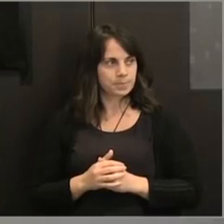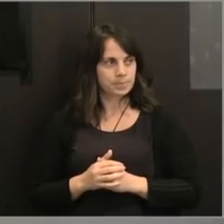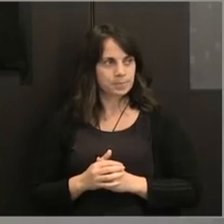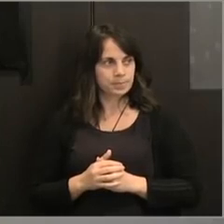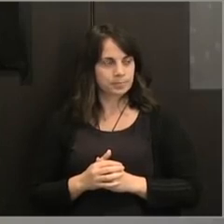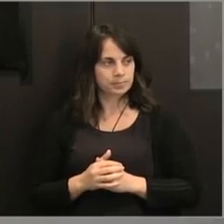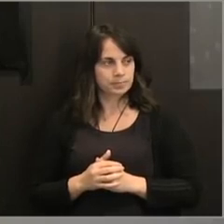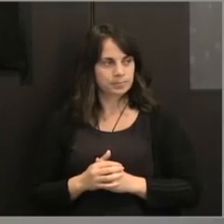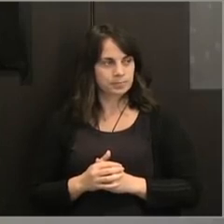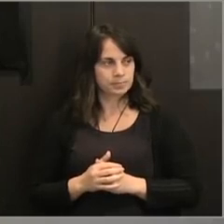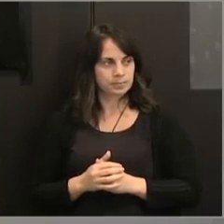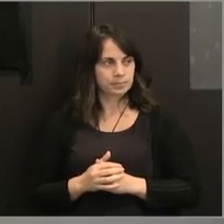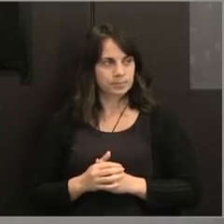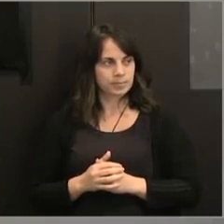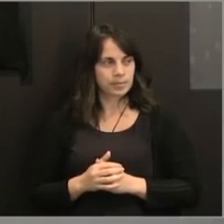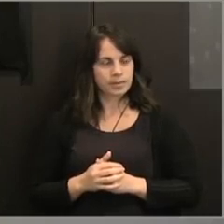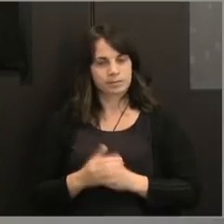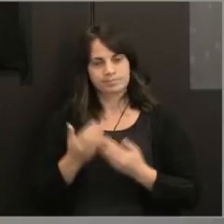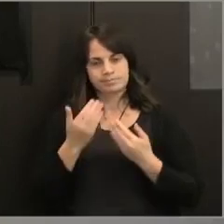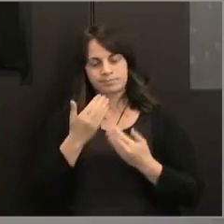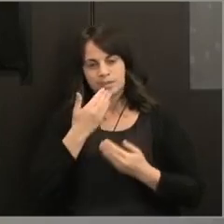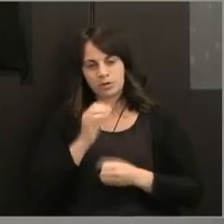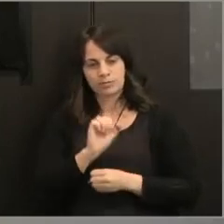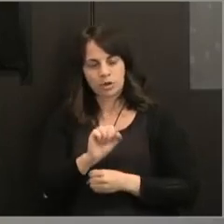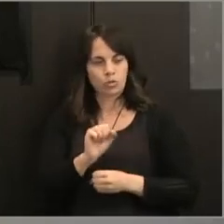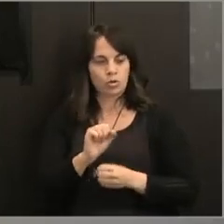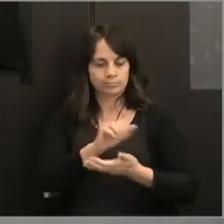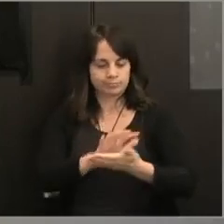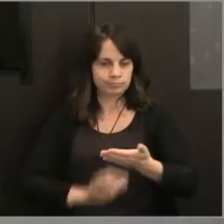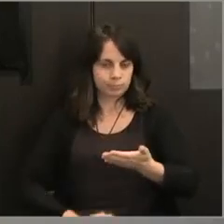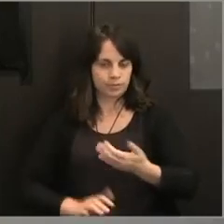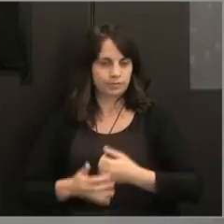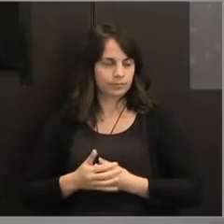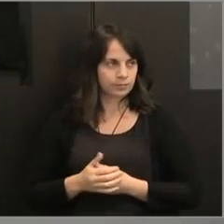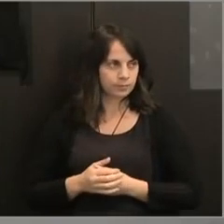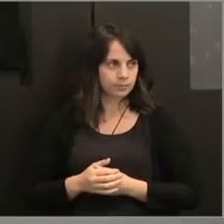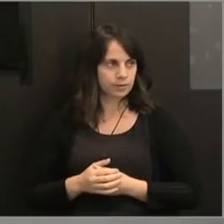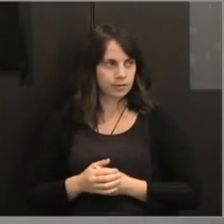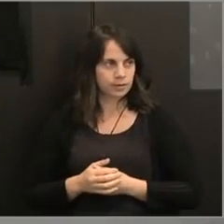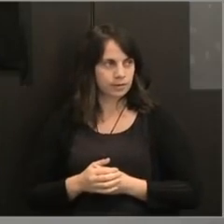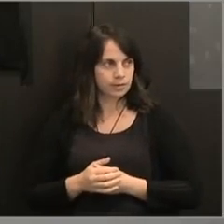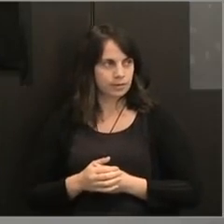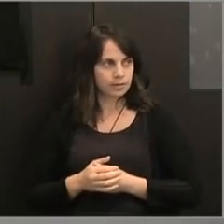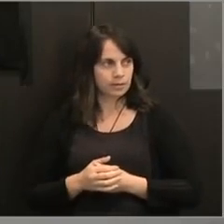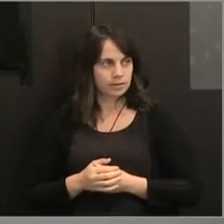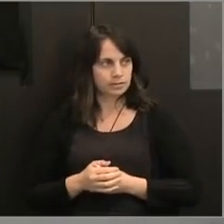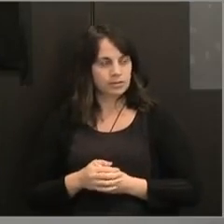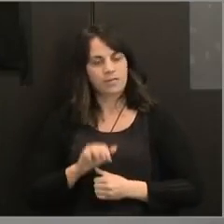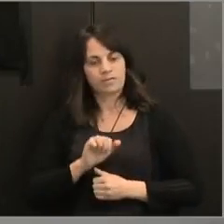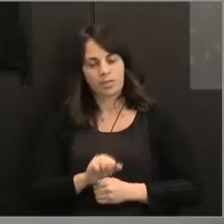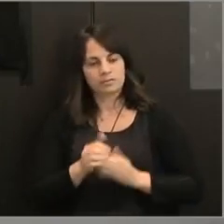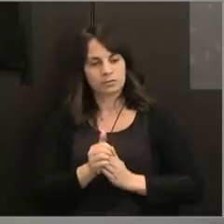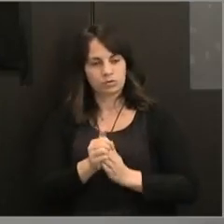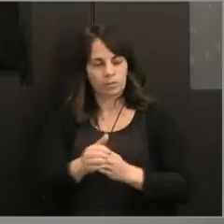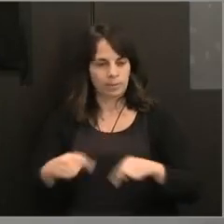rangatira, tēnā te mihi nui I tō kōrero rangatira. Kia rangatira tēnei kaupapa I tēnei rā, ana